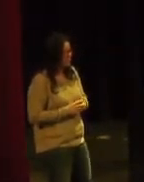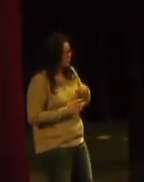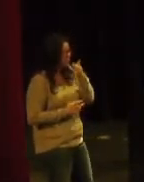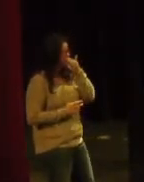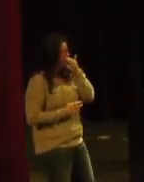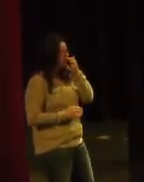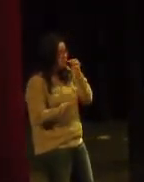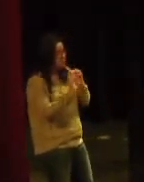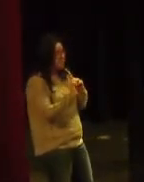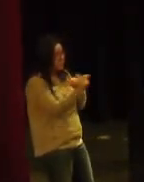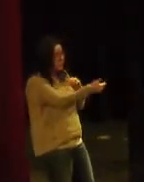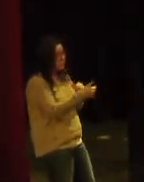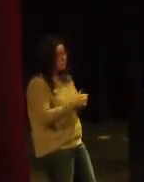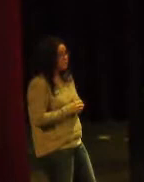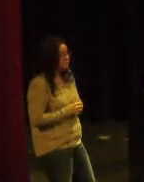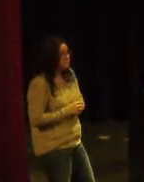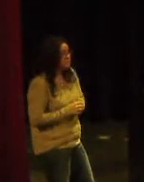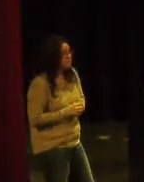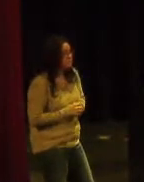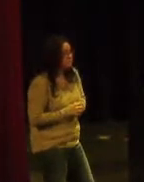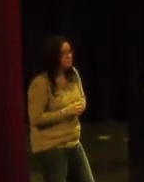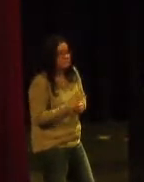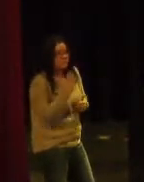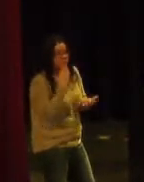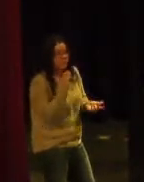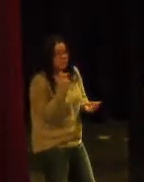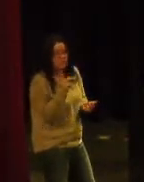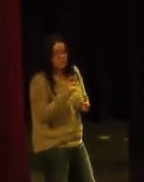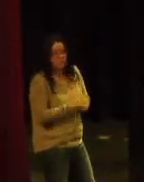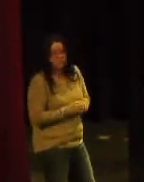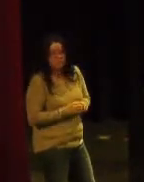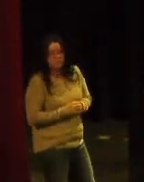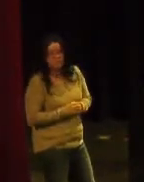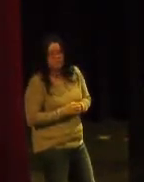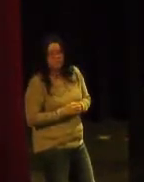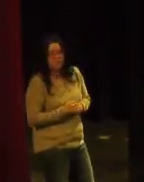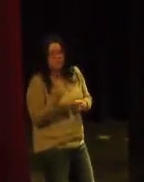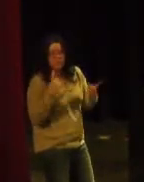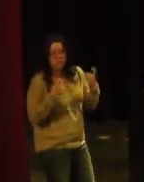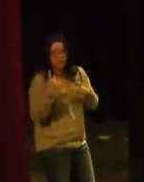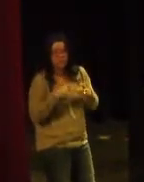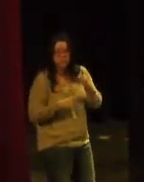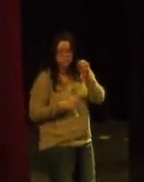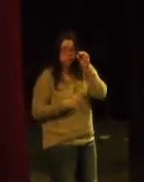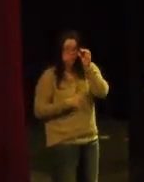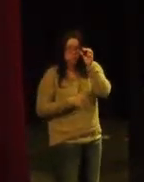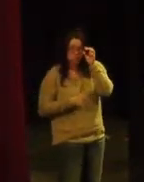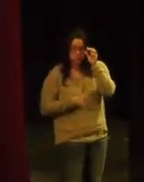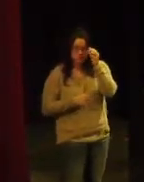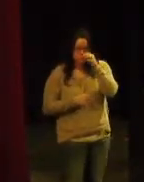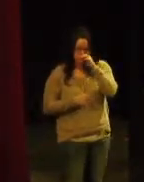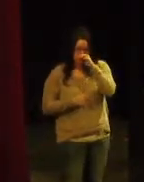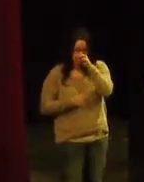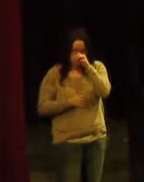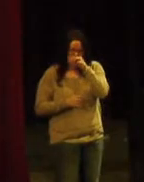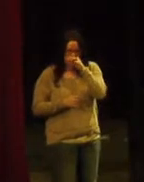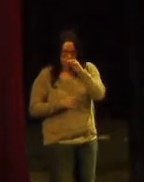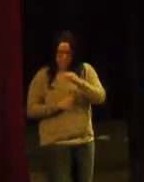Okay, your turn. Thank you, Chuck. Any questions?